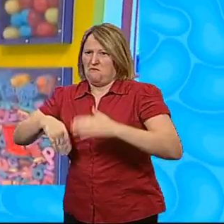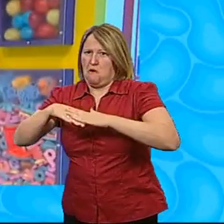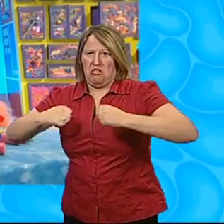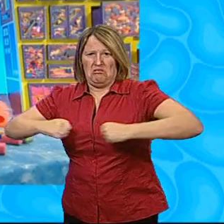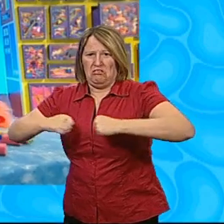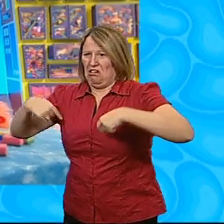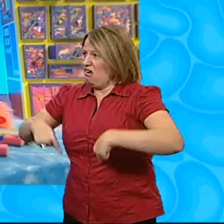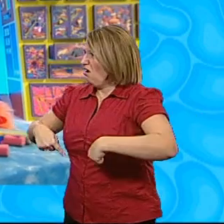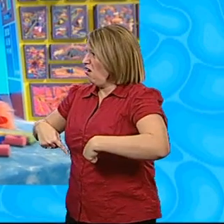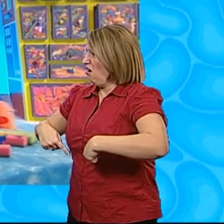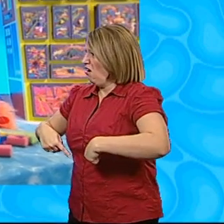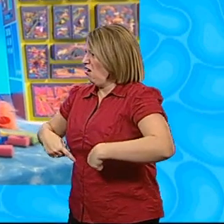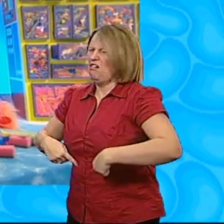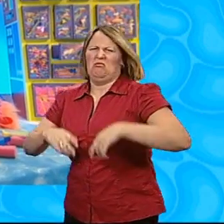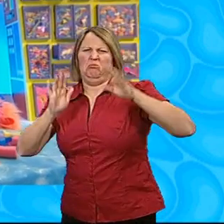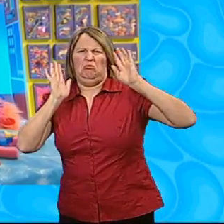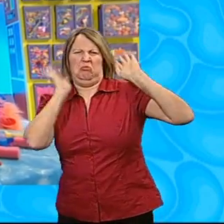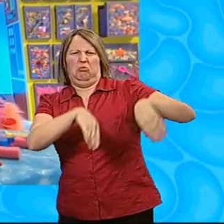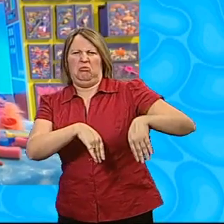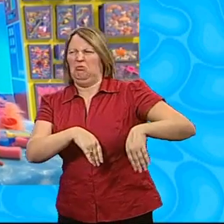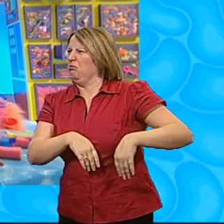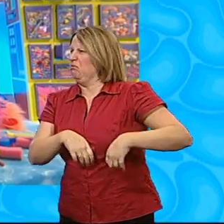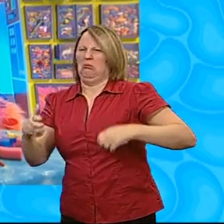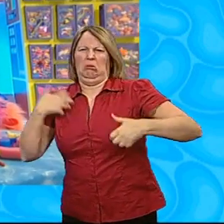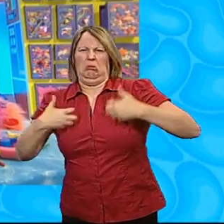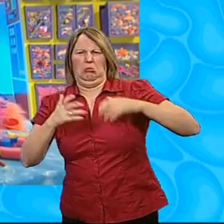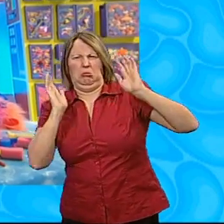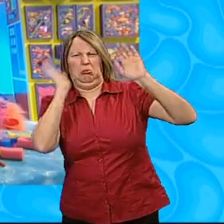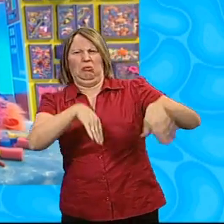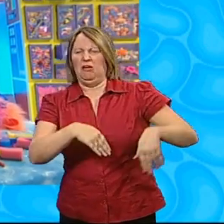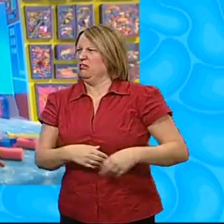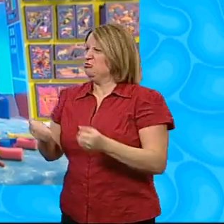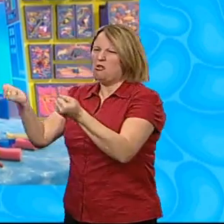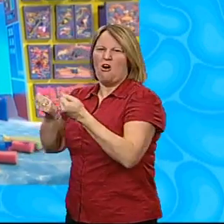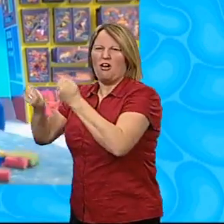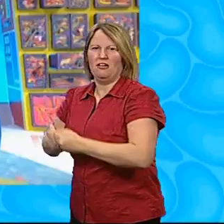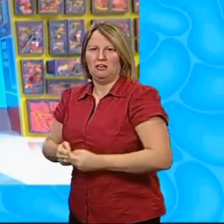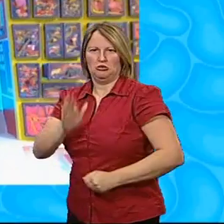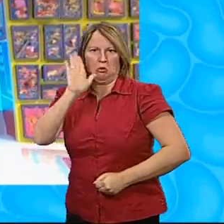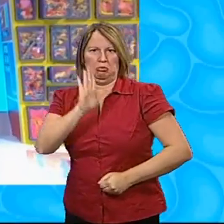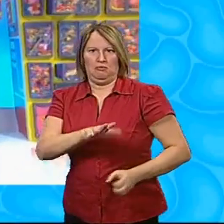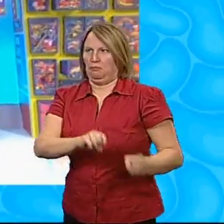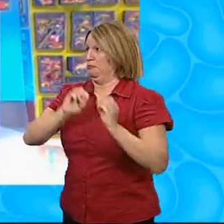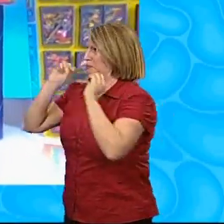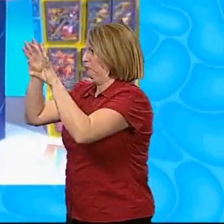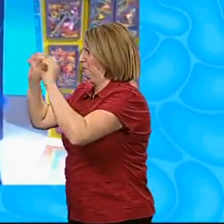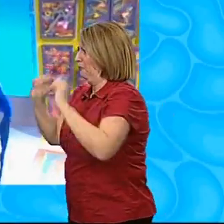here for all that stuff. All right, it's no good complaining, Doodle Drawers. All this stuff's got to go